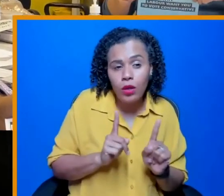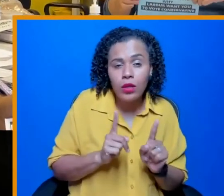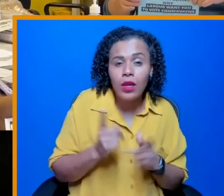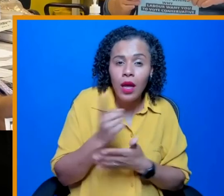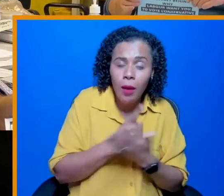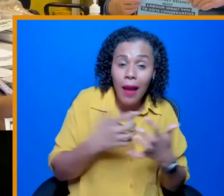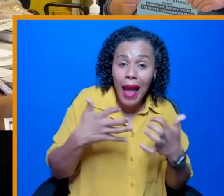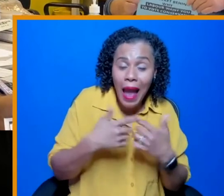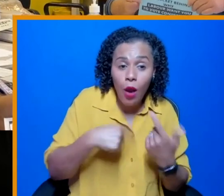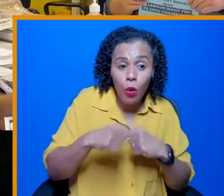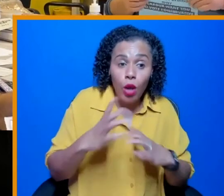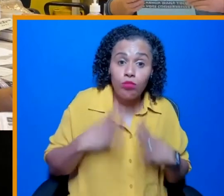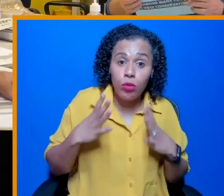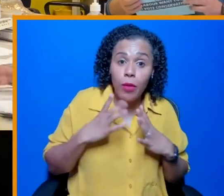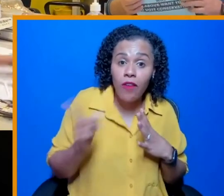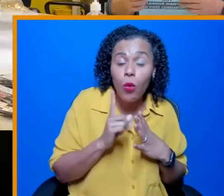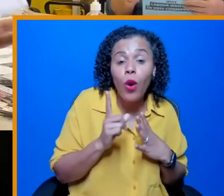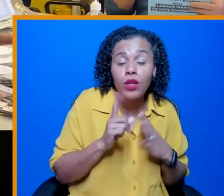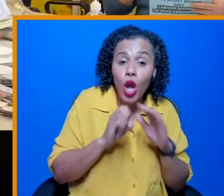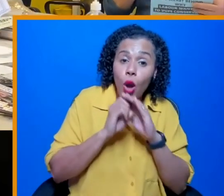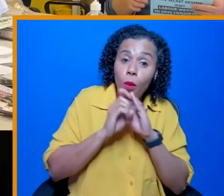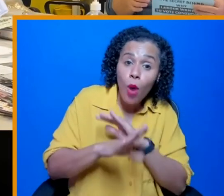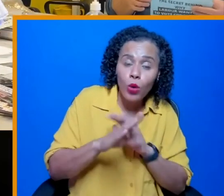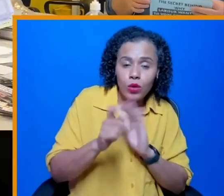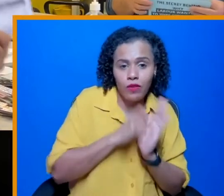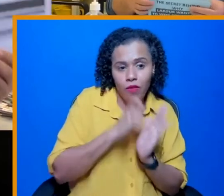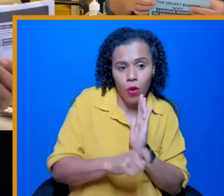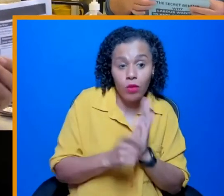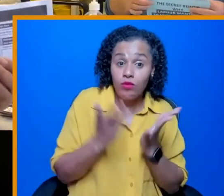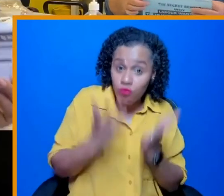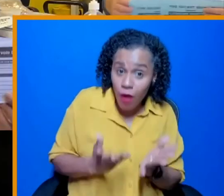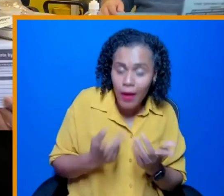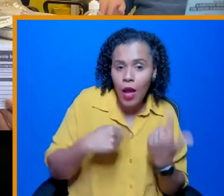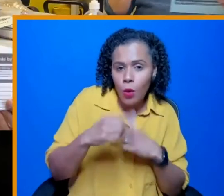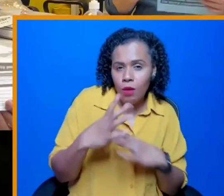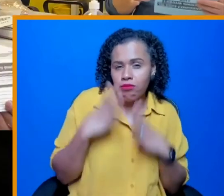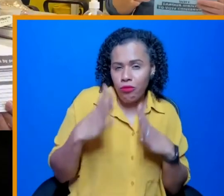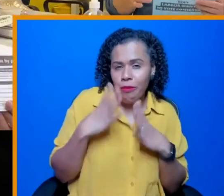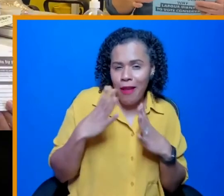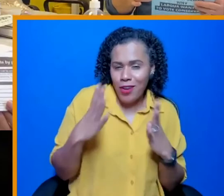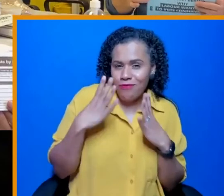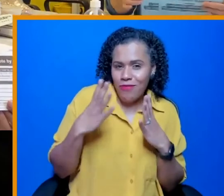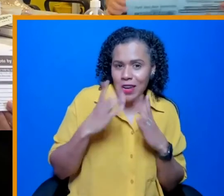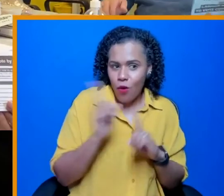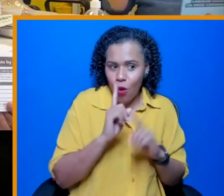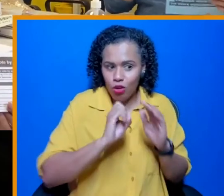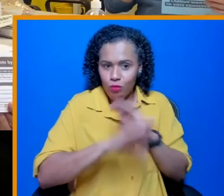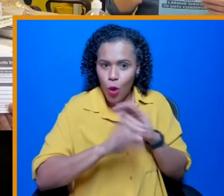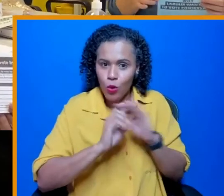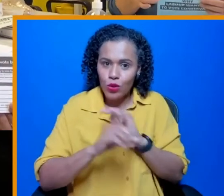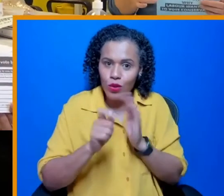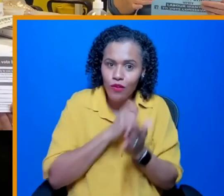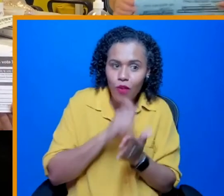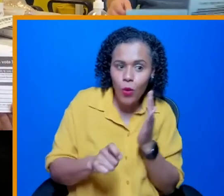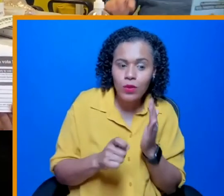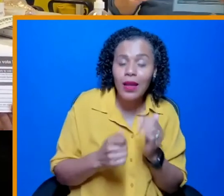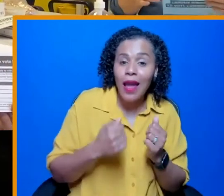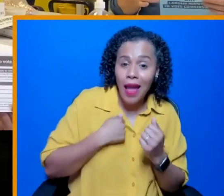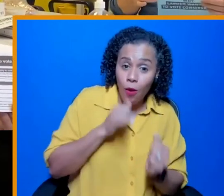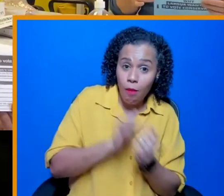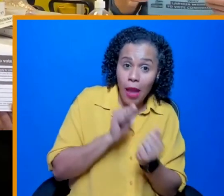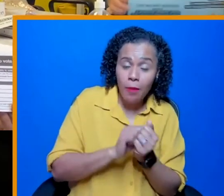prepared for the postal votes. So all right now, already, we are preparing the next drop of our literature to go out